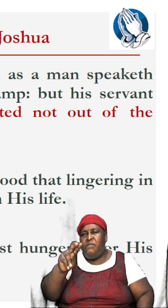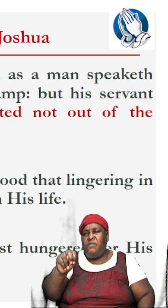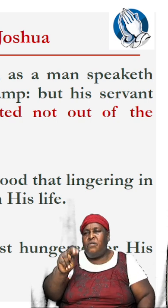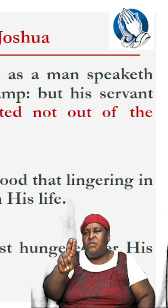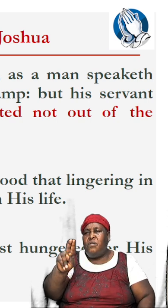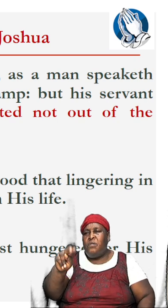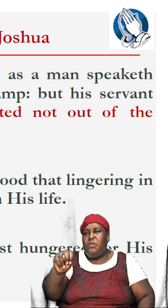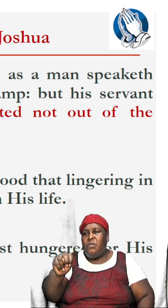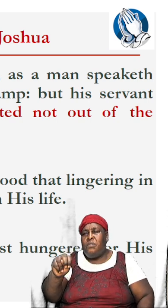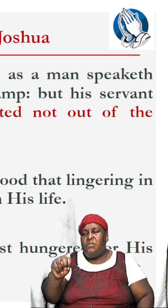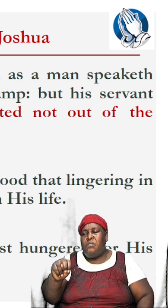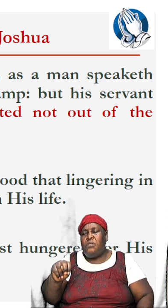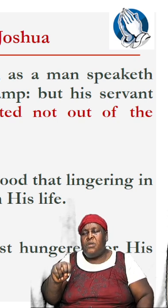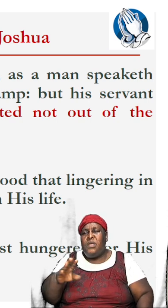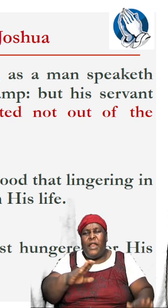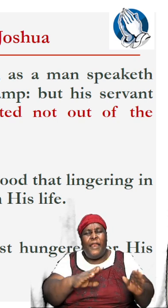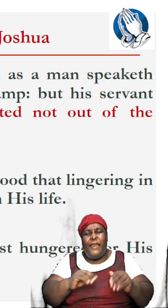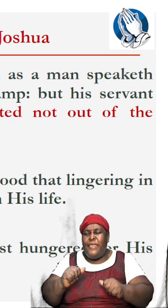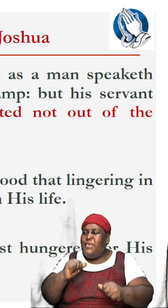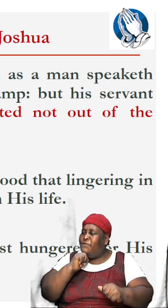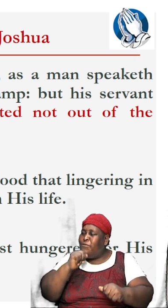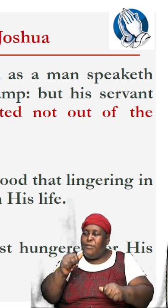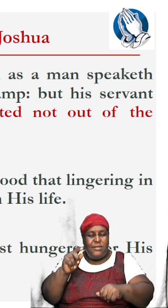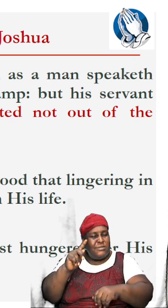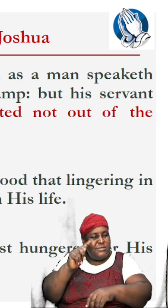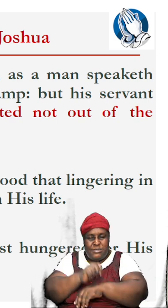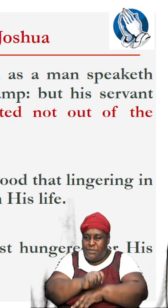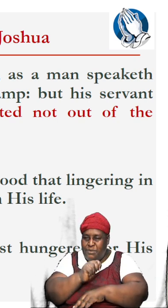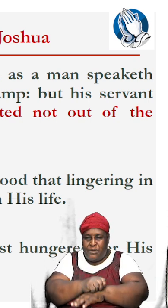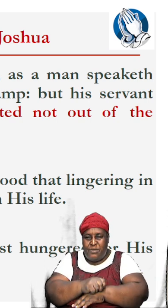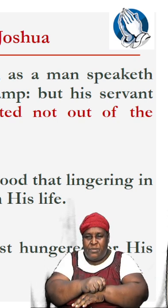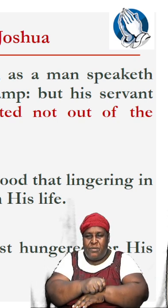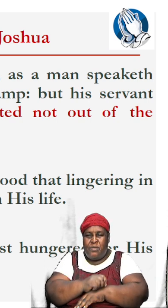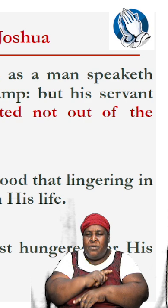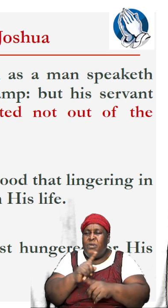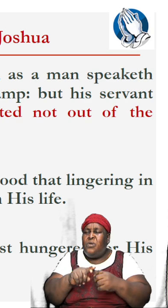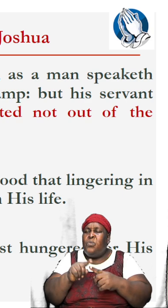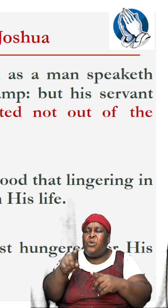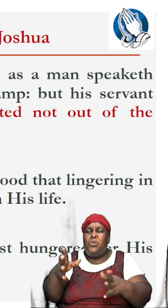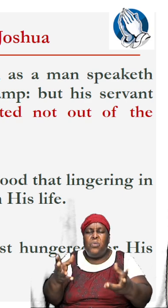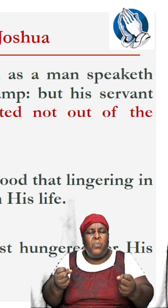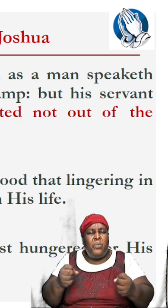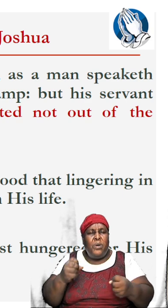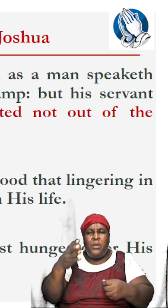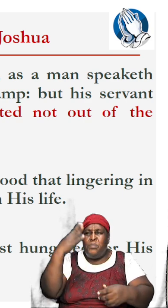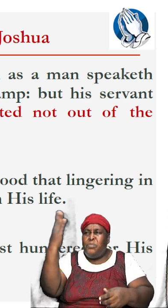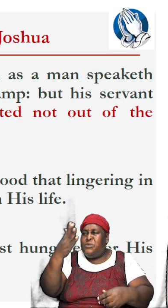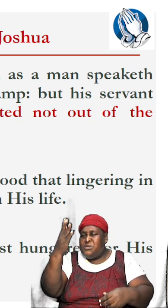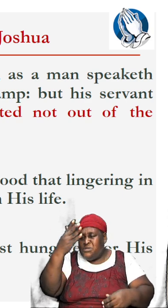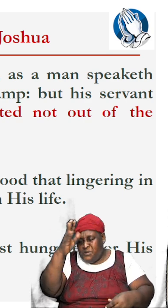not out of the tabernacle. My God. When you want the presence of God,